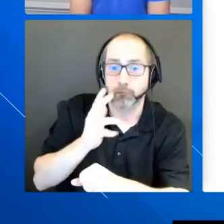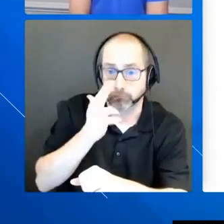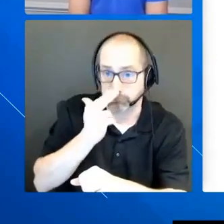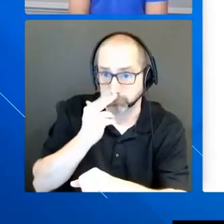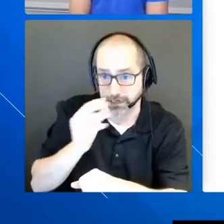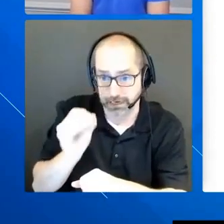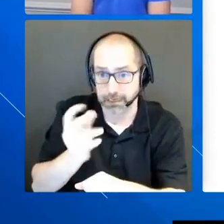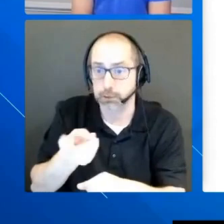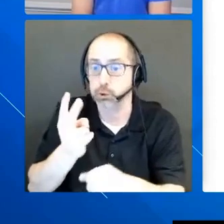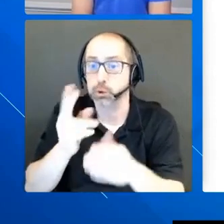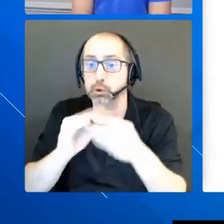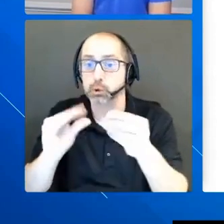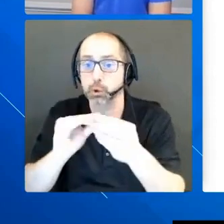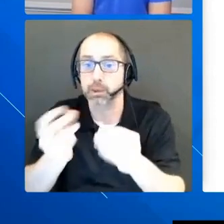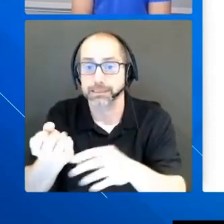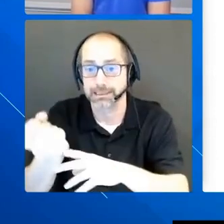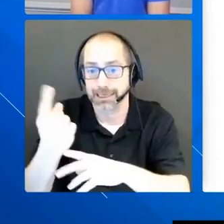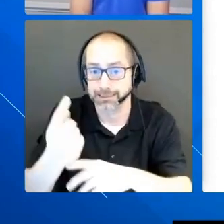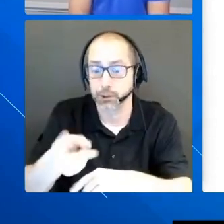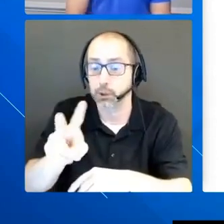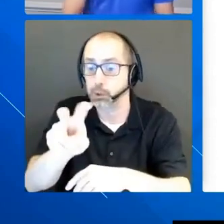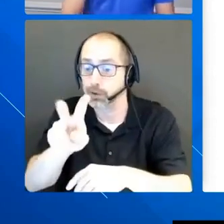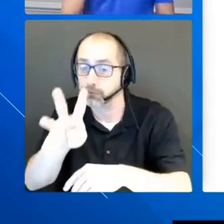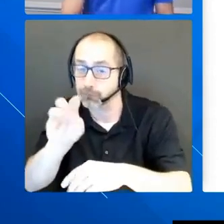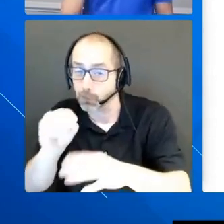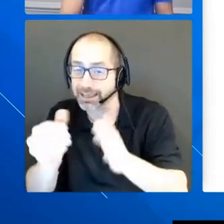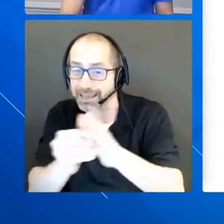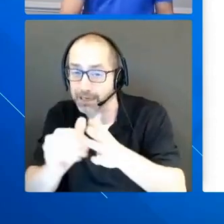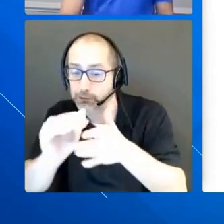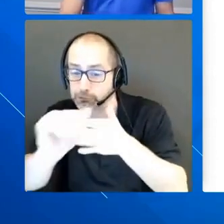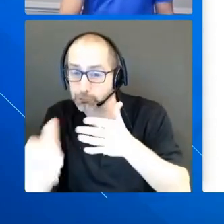a $240,000 judgment against a university.